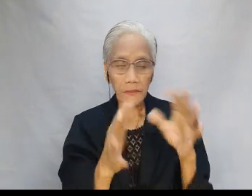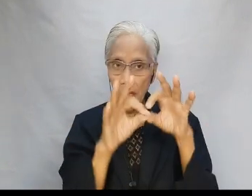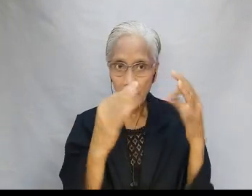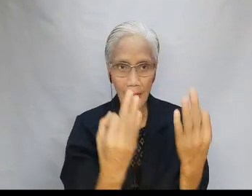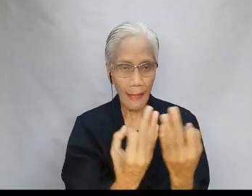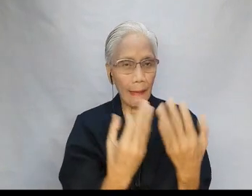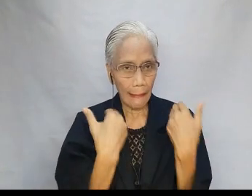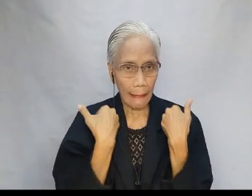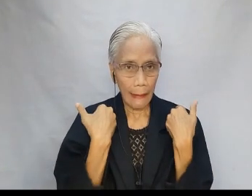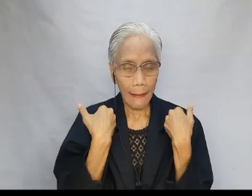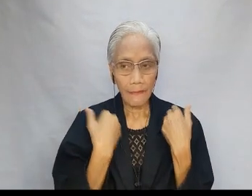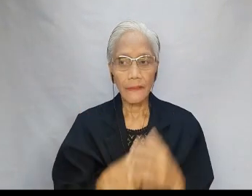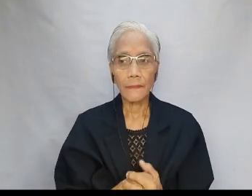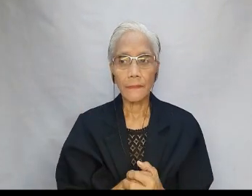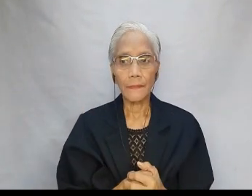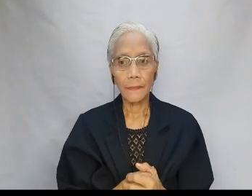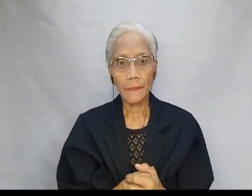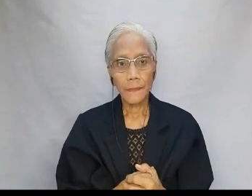is.